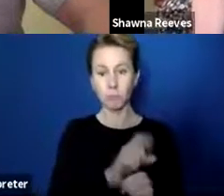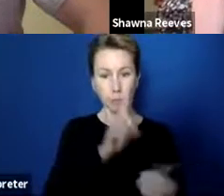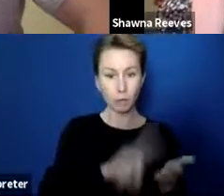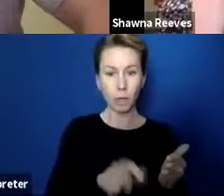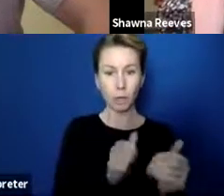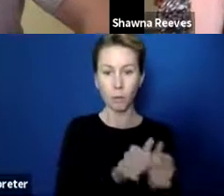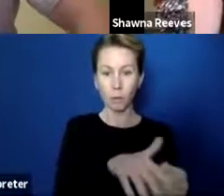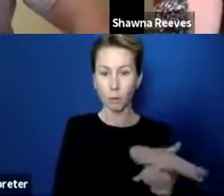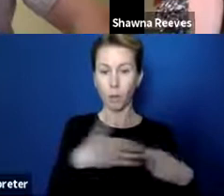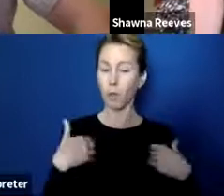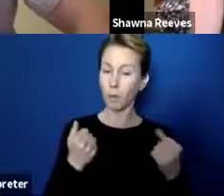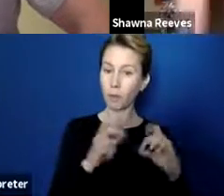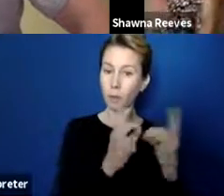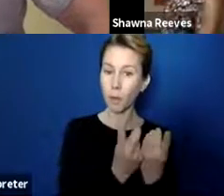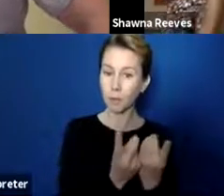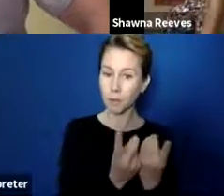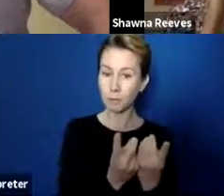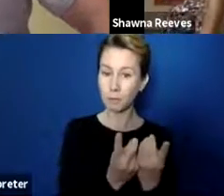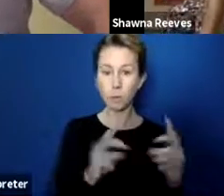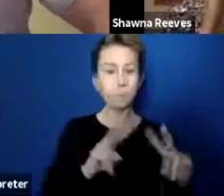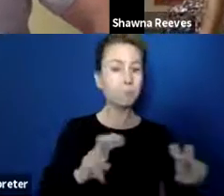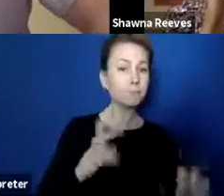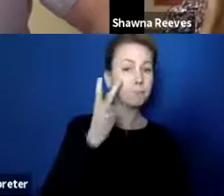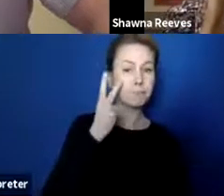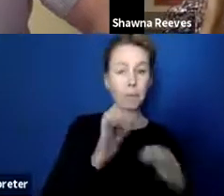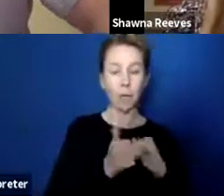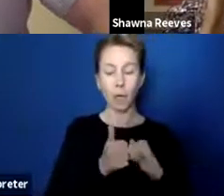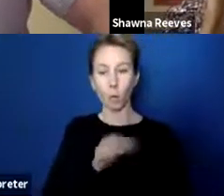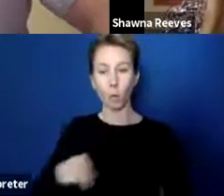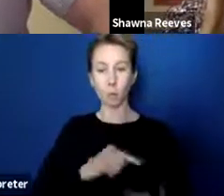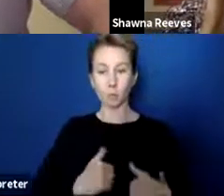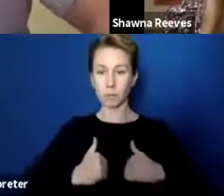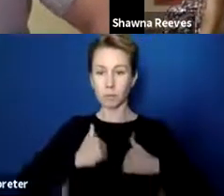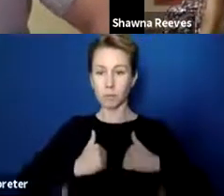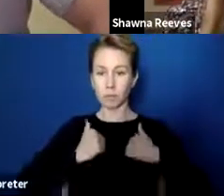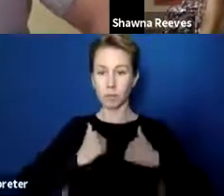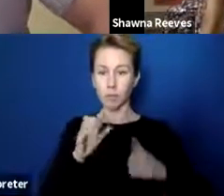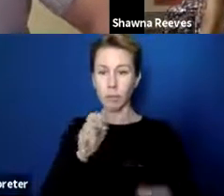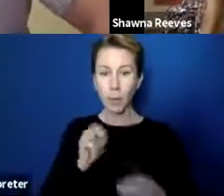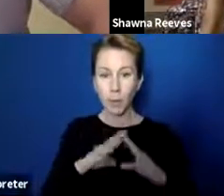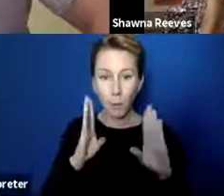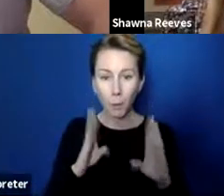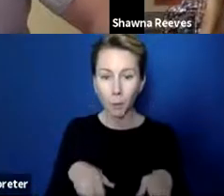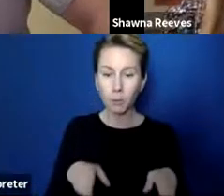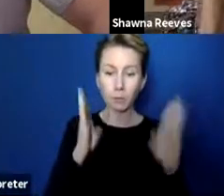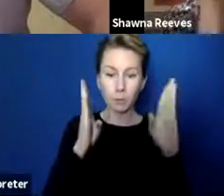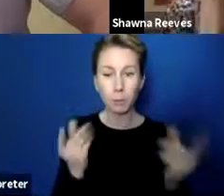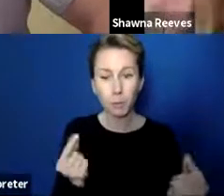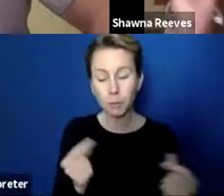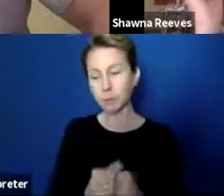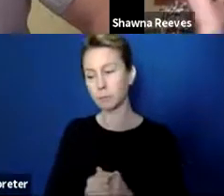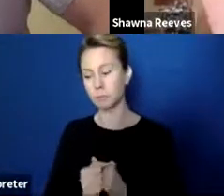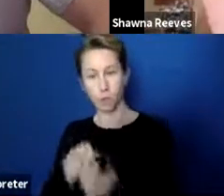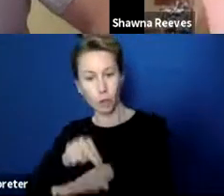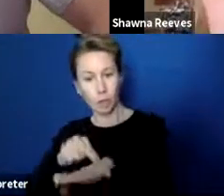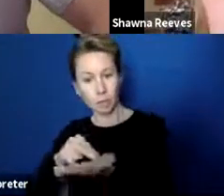managing the COVID pandemic and managing staffing, and they're pretty preoccupied. So what we've done at the very beginning,